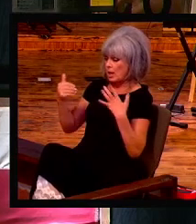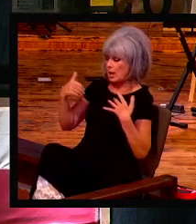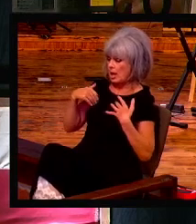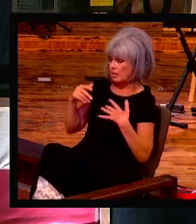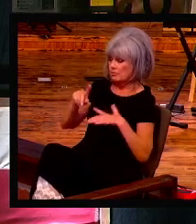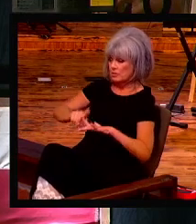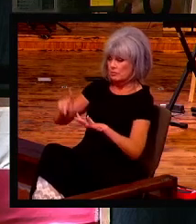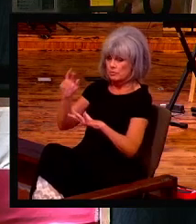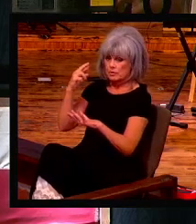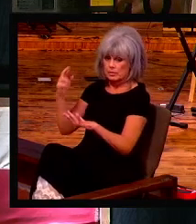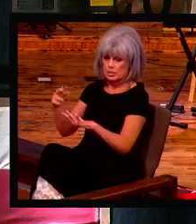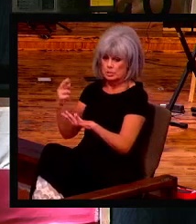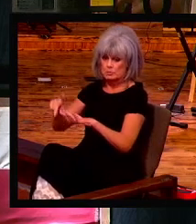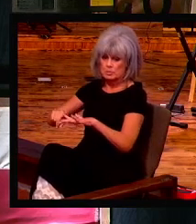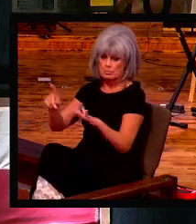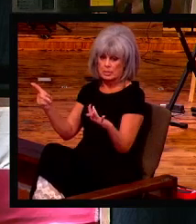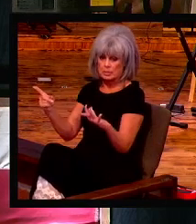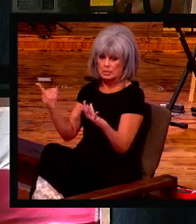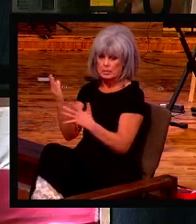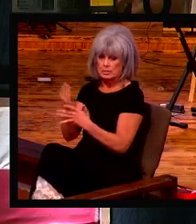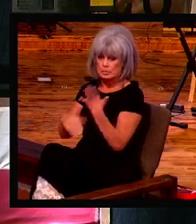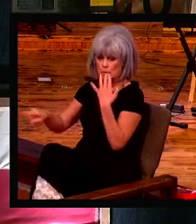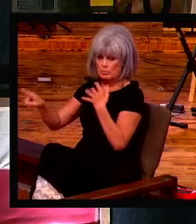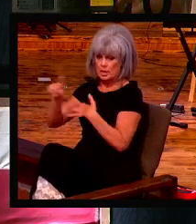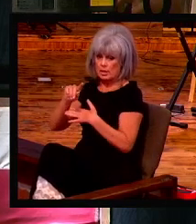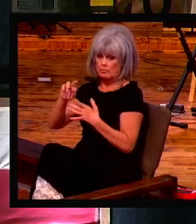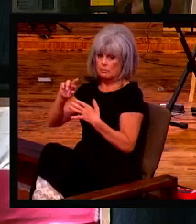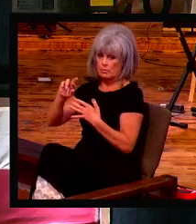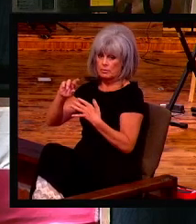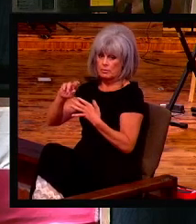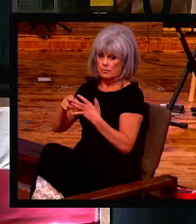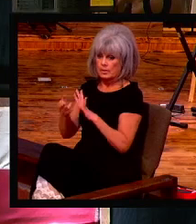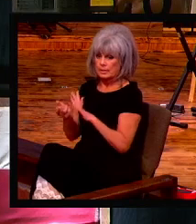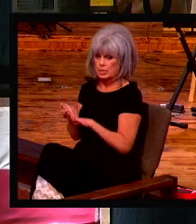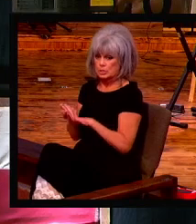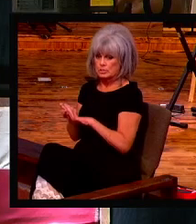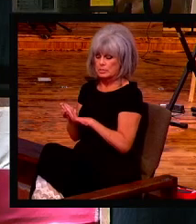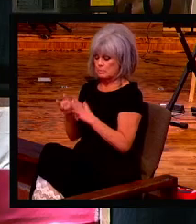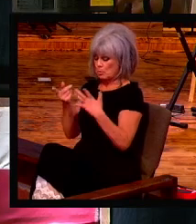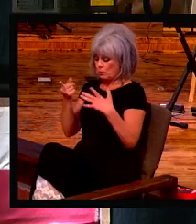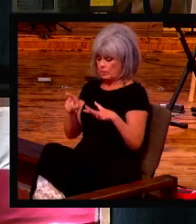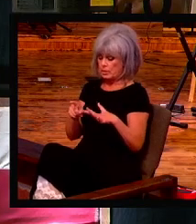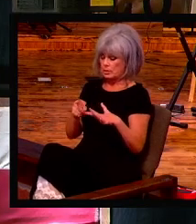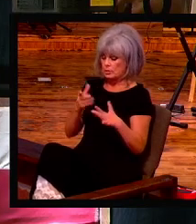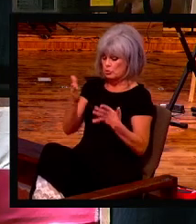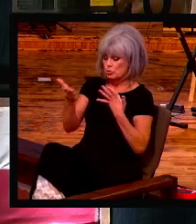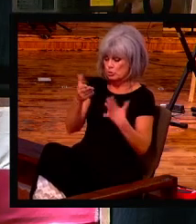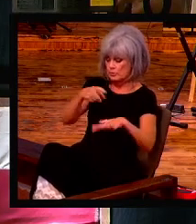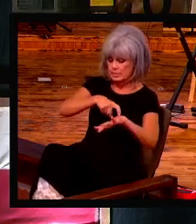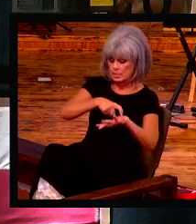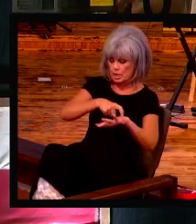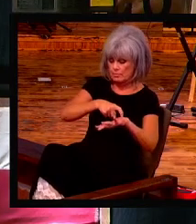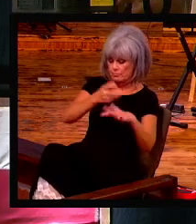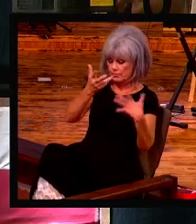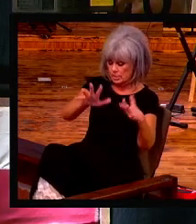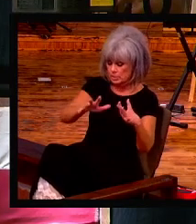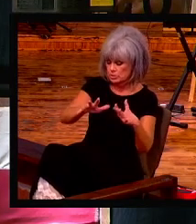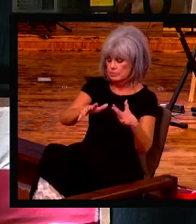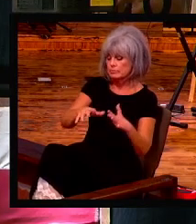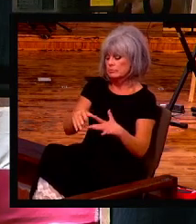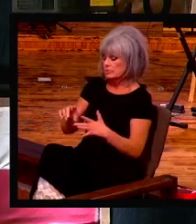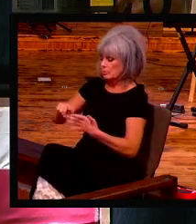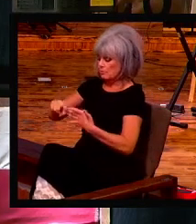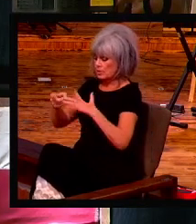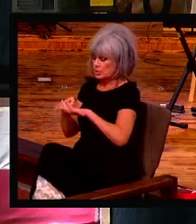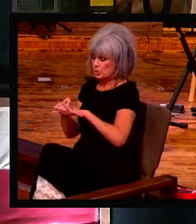category, but many of you have relationships that have ended as soon as your time in the service ended. That's because you were meant to be in relationship